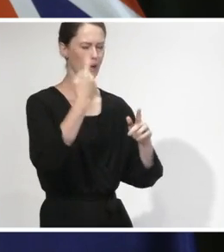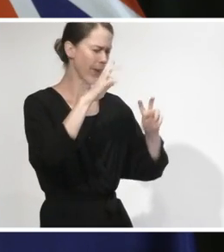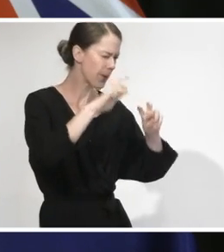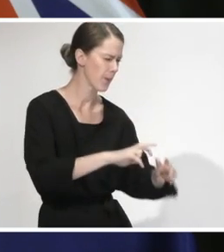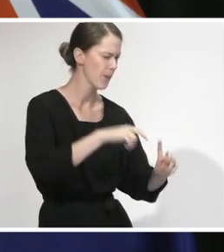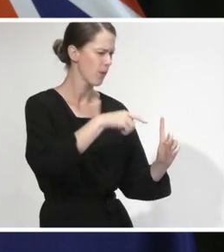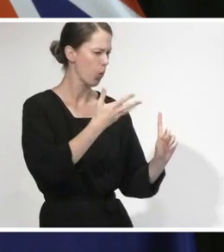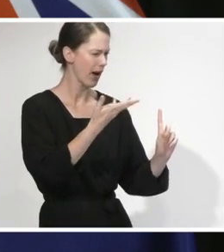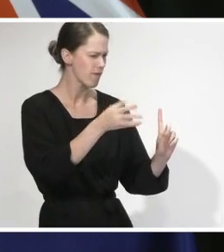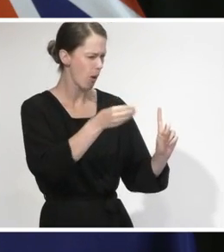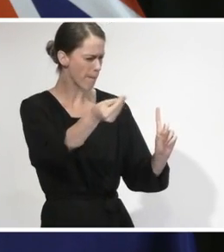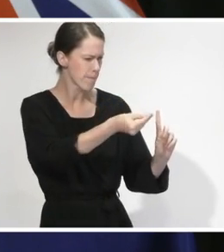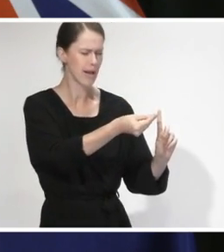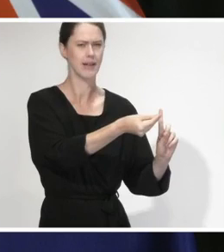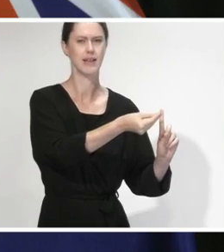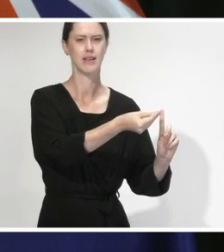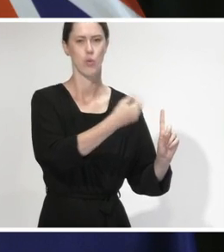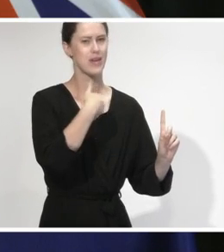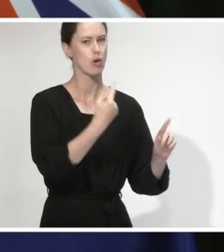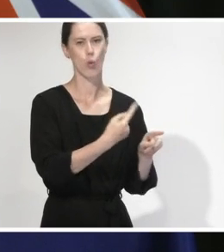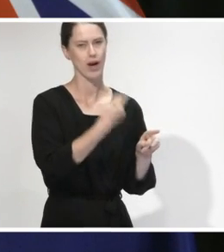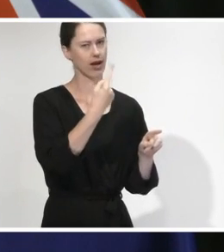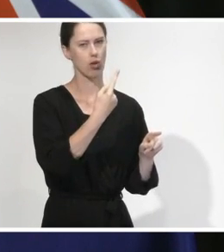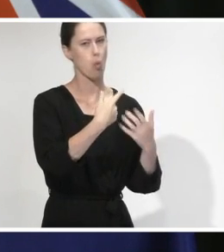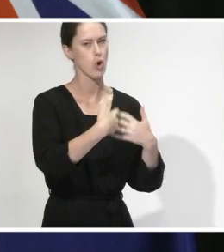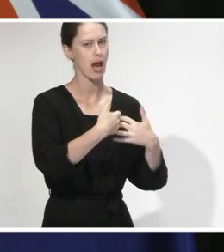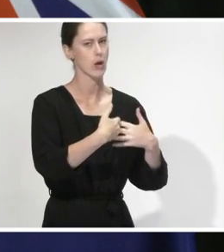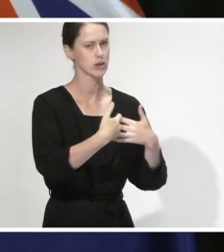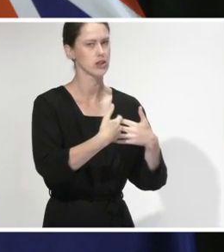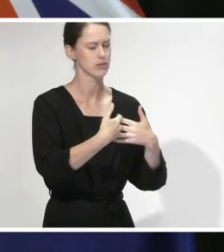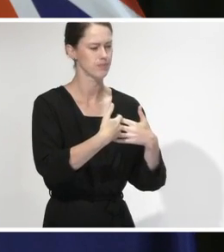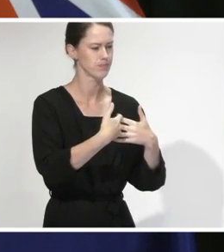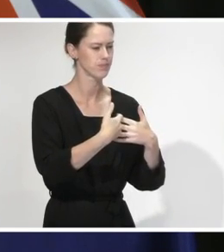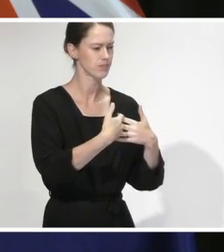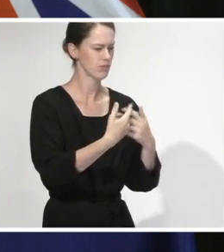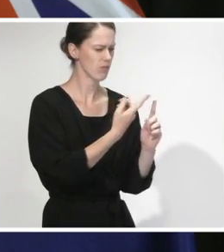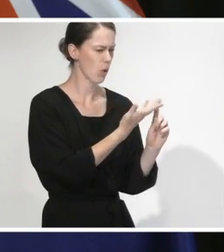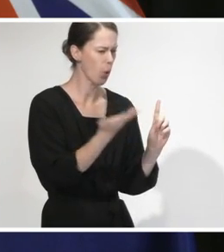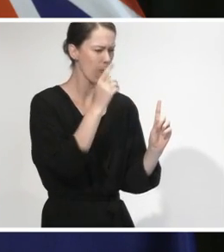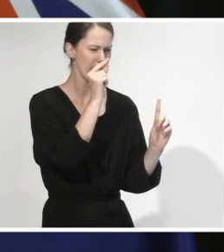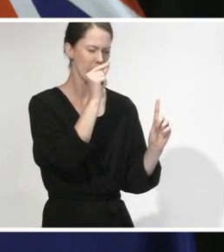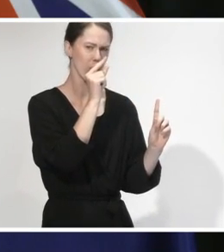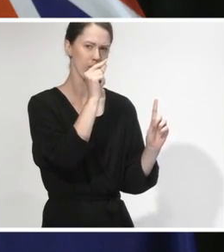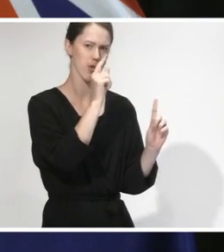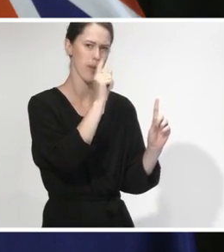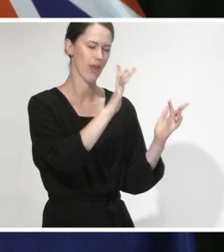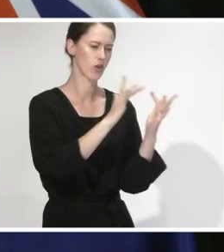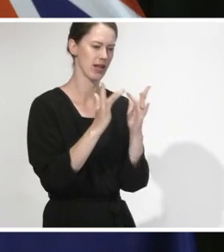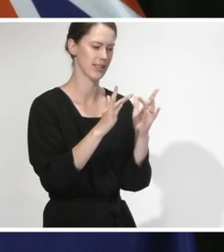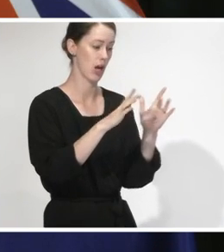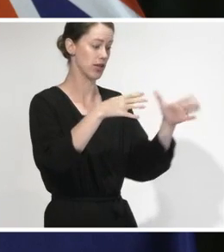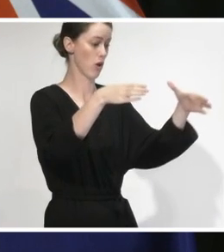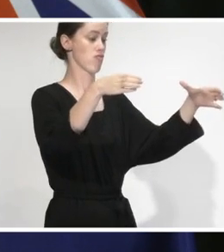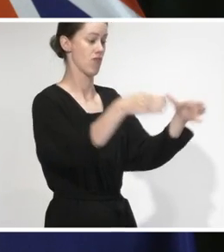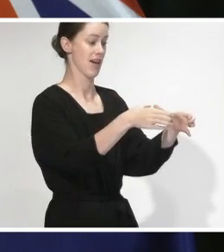quickly where they've come from and have a very quick and close look at all the possible contacts there and put a ring fence around